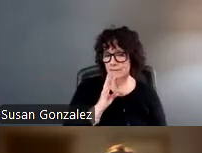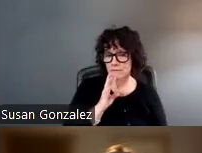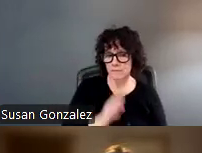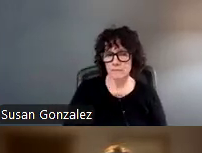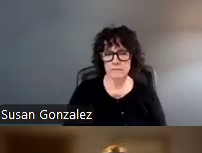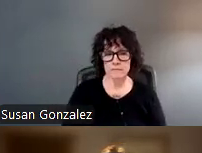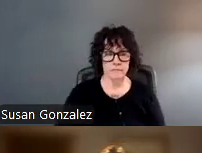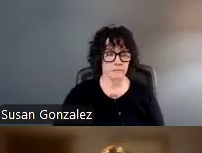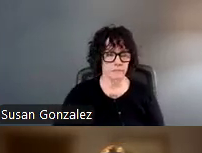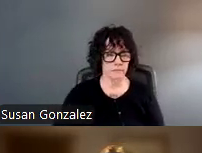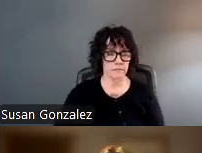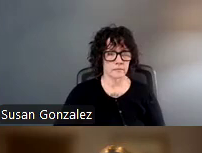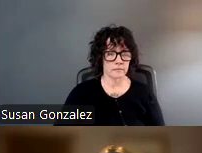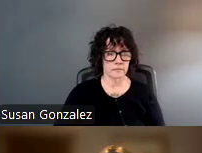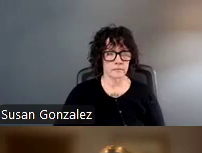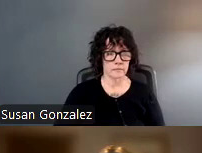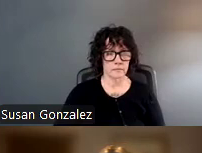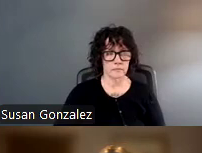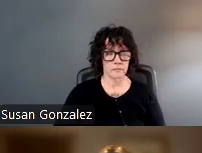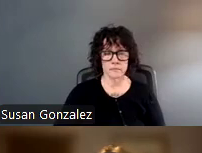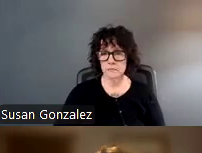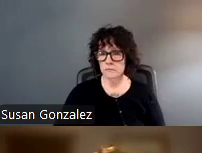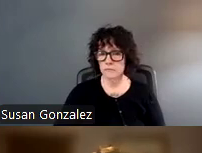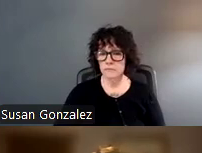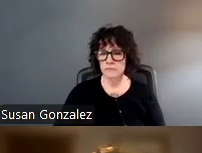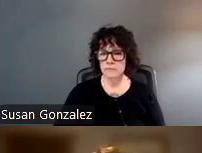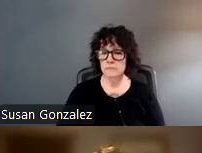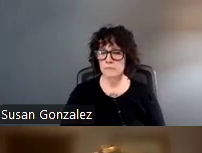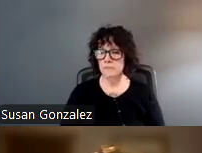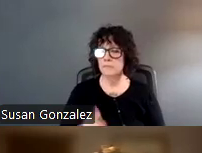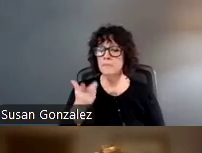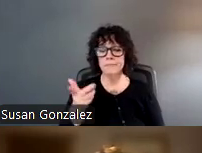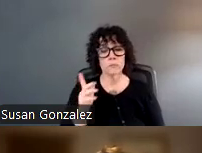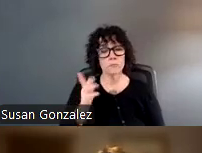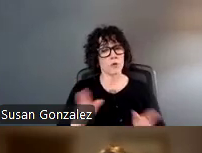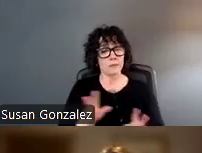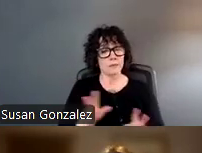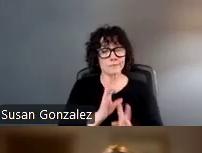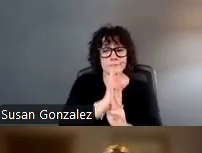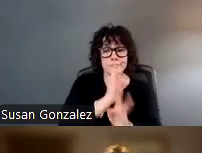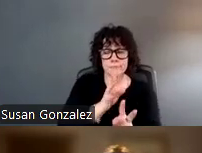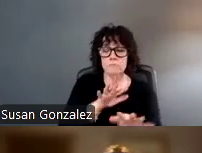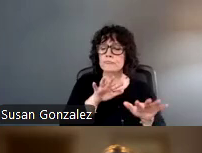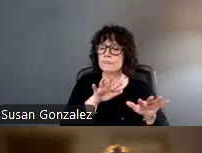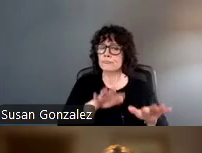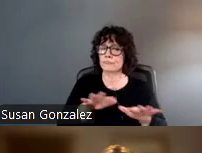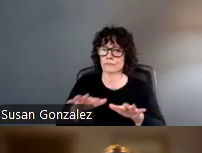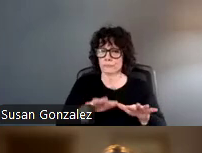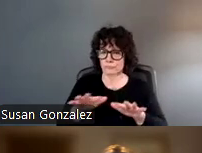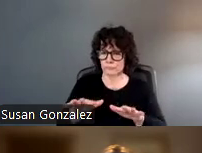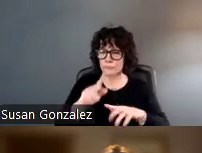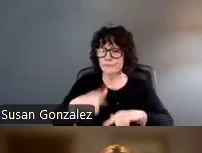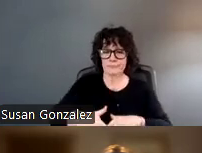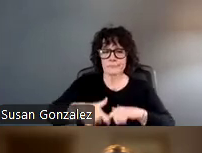and pause often. Por favor, diga su nombre antes de Please say your name before you Solamente speak. una persona debe hablar a la Only vez.